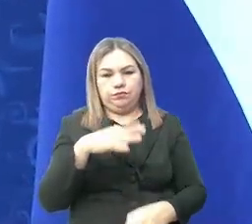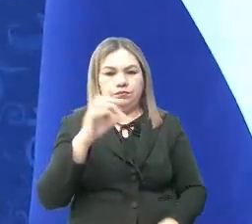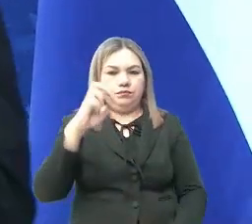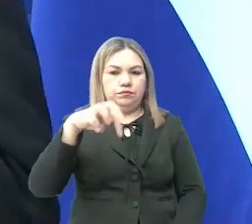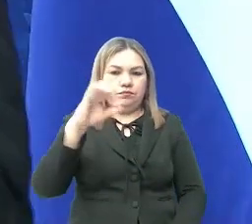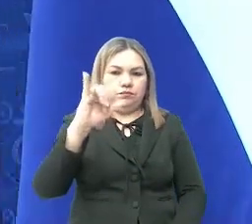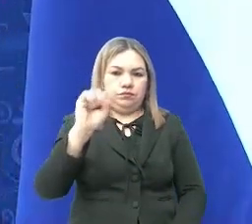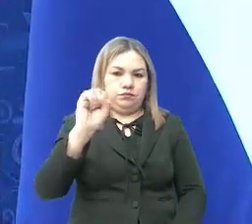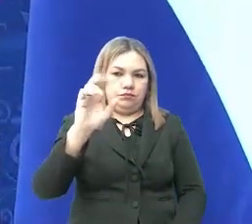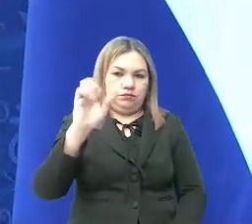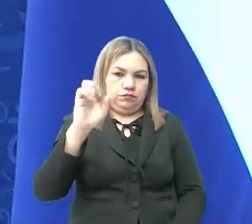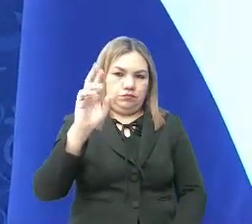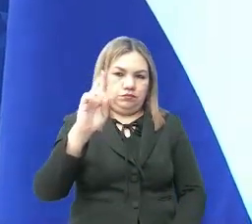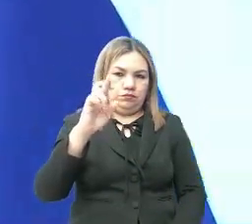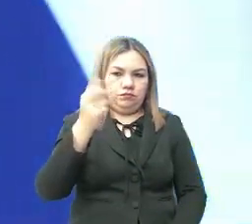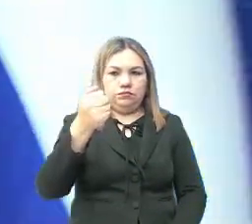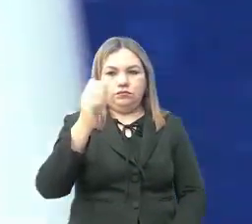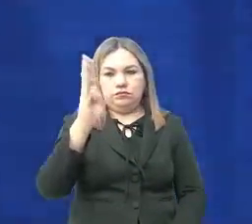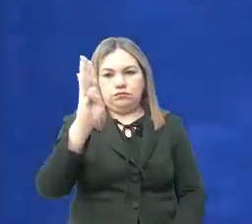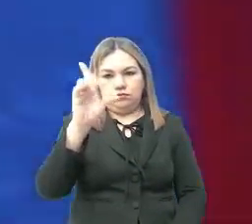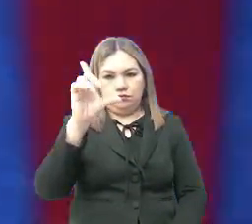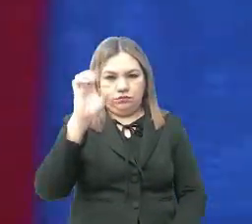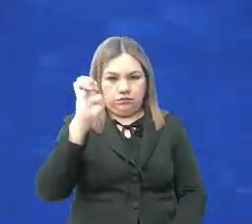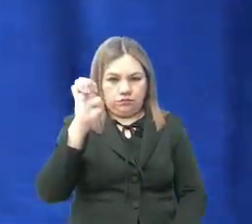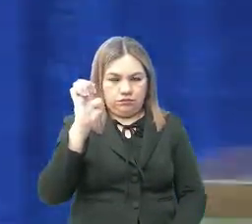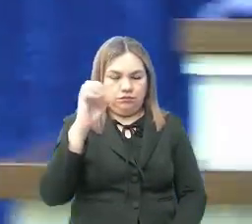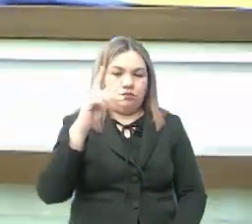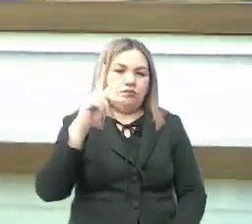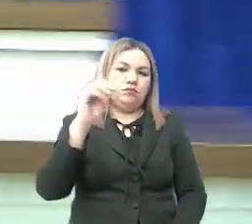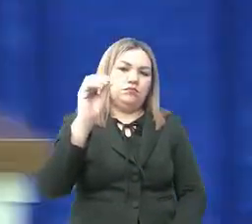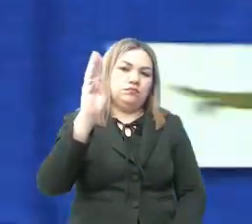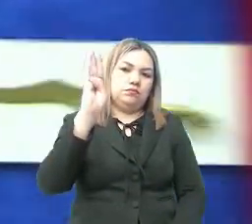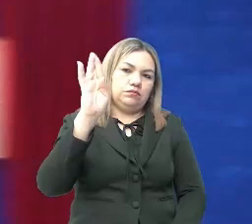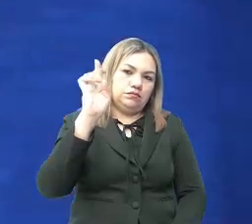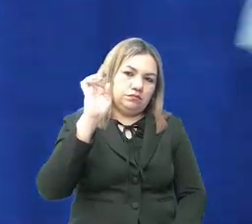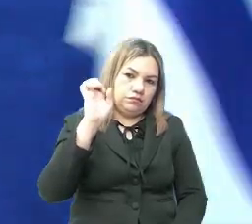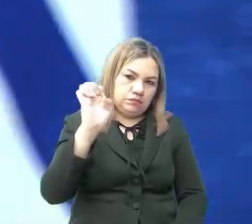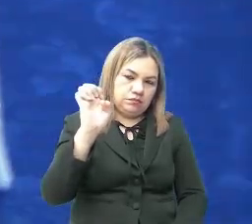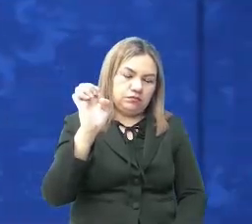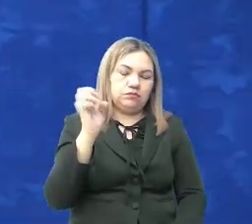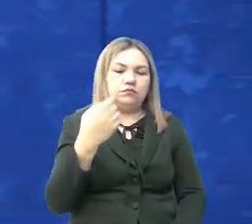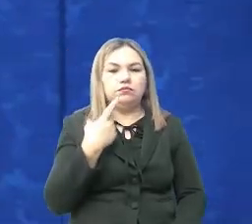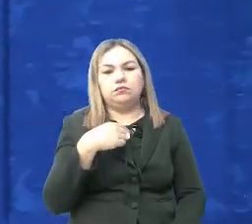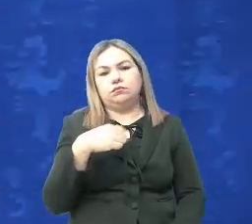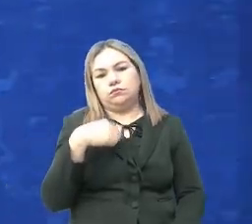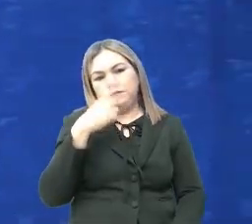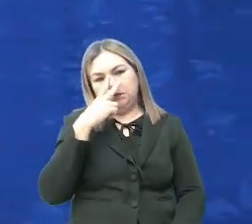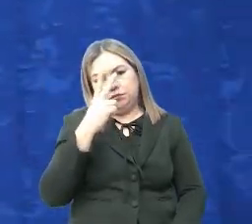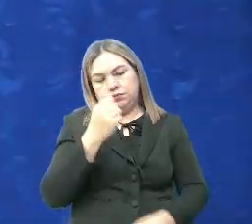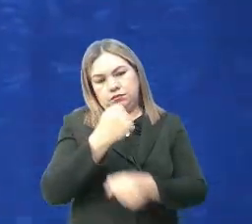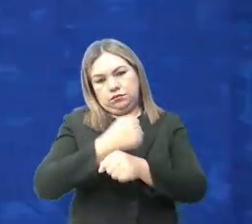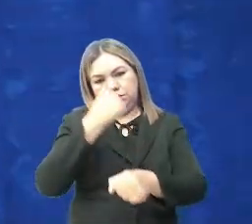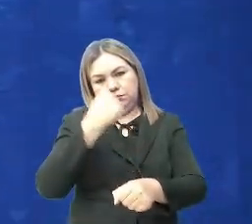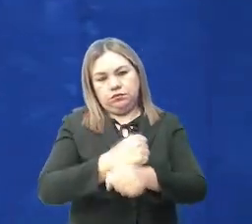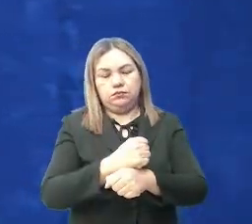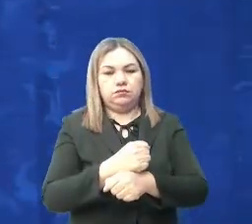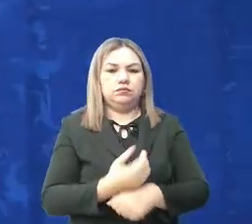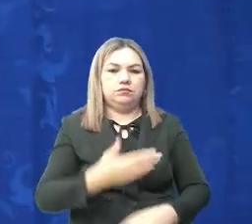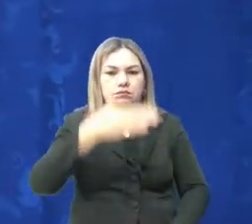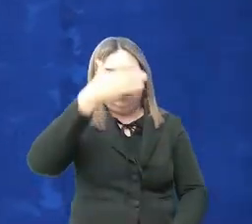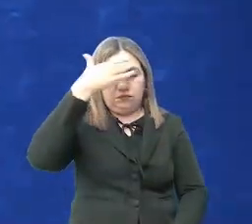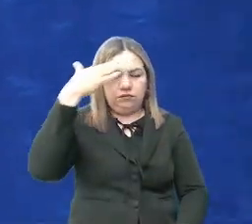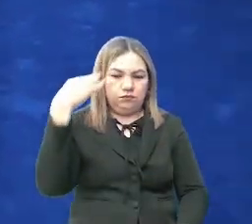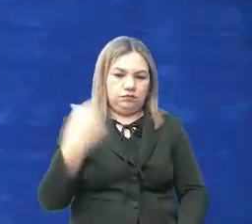This will be a fruit. It's going to be fruit that I converted into a person, a workman in this